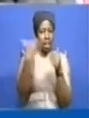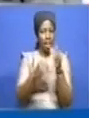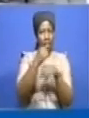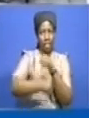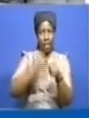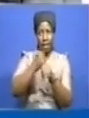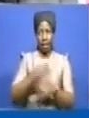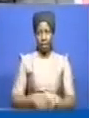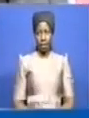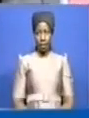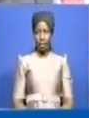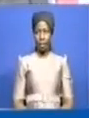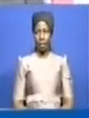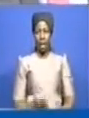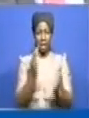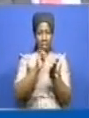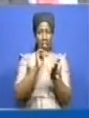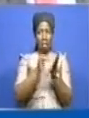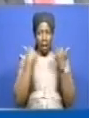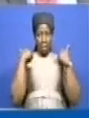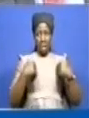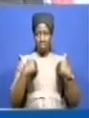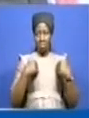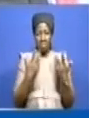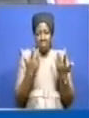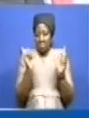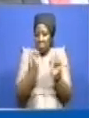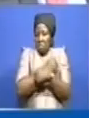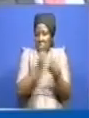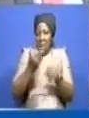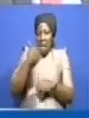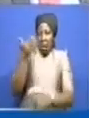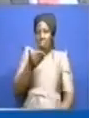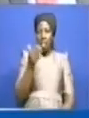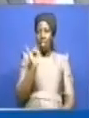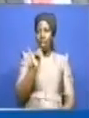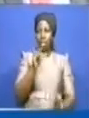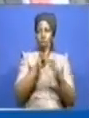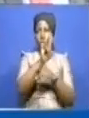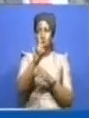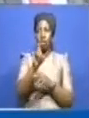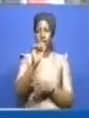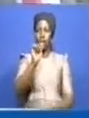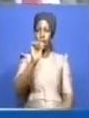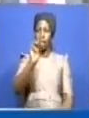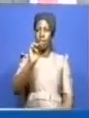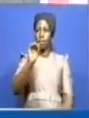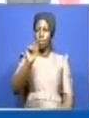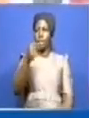Again, I don't think I am in a position to answer that technical. Amos Kuja, apa, shika.